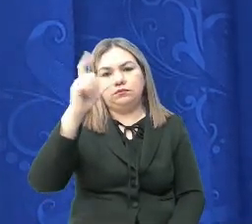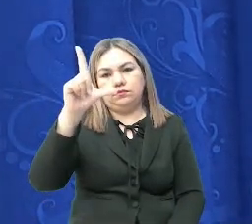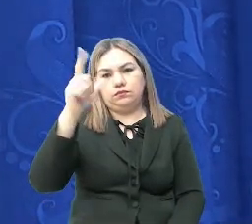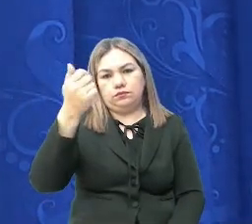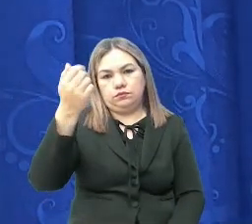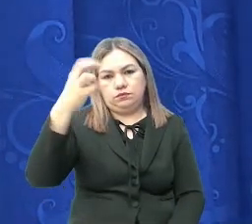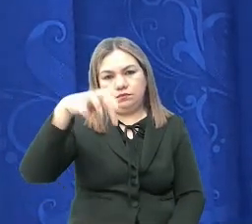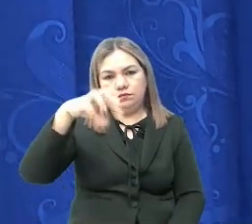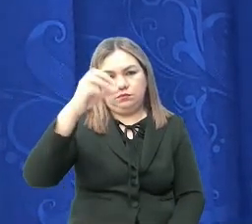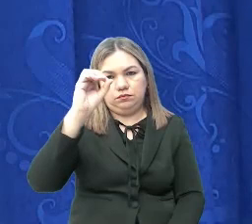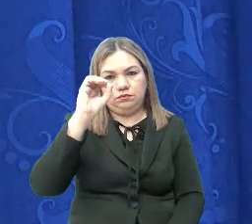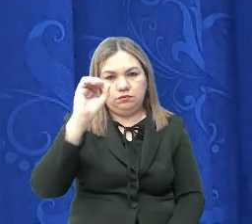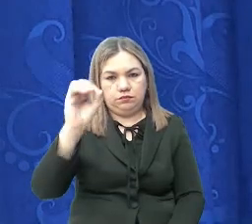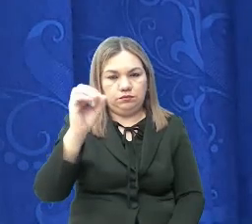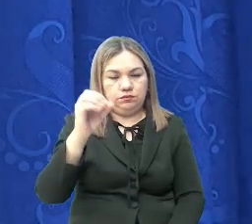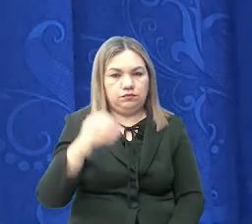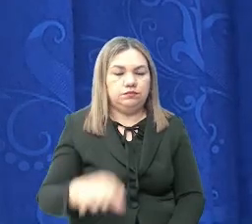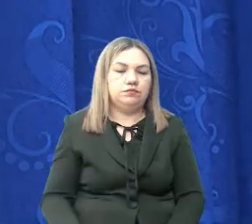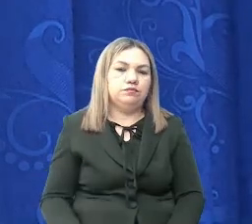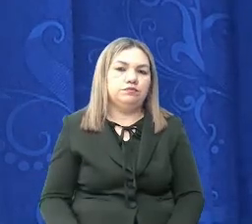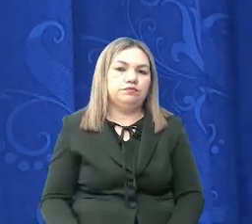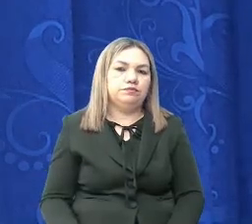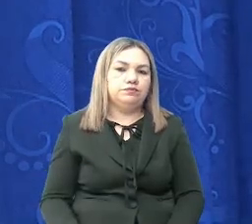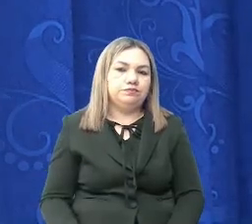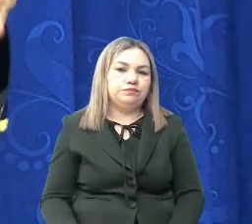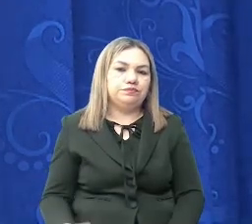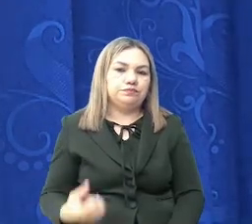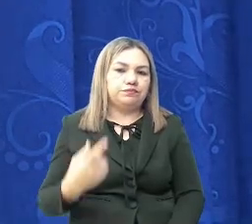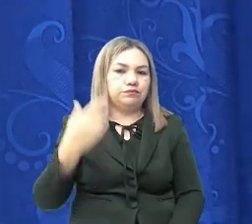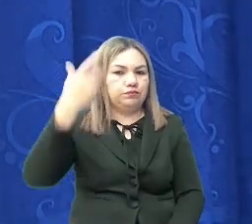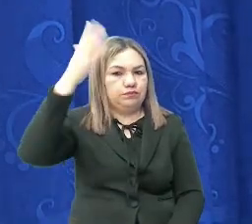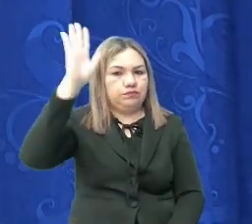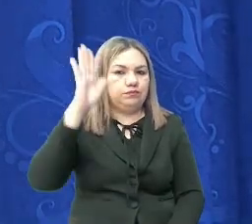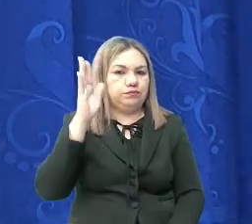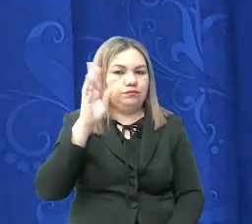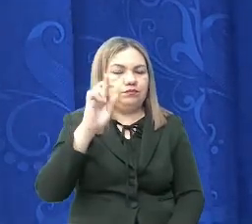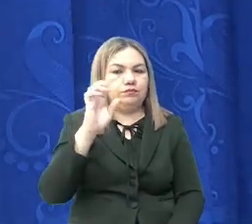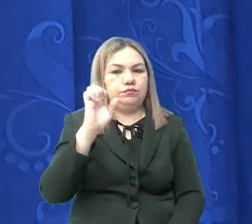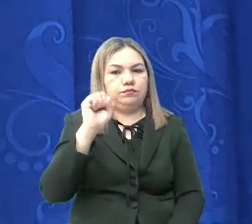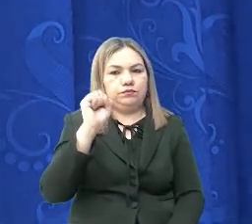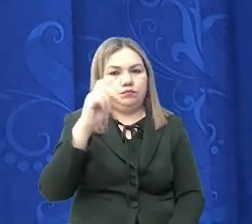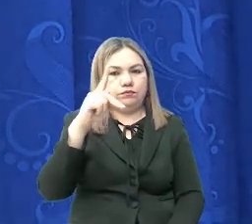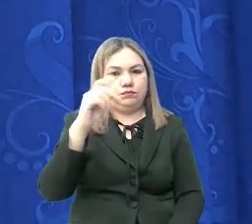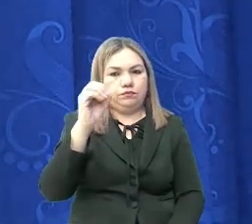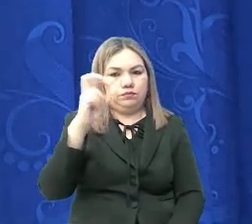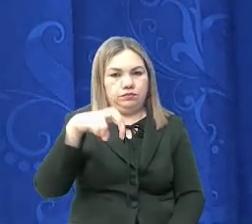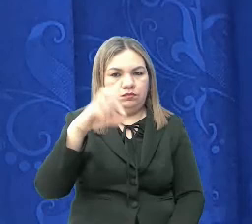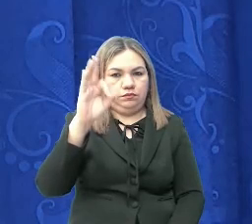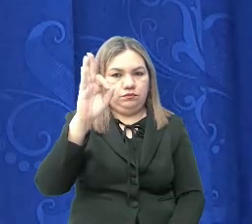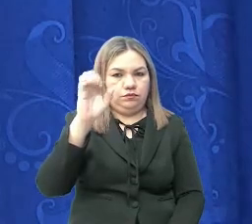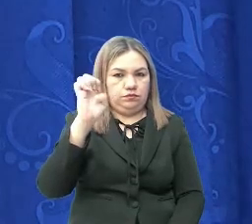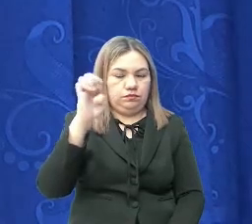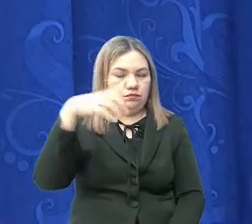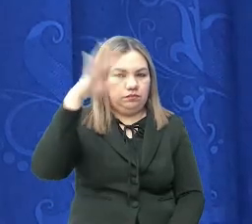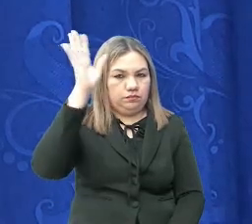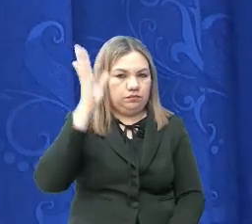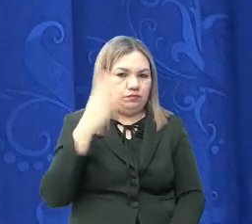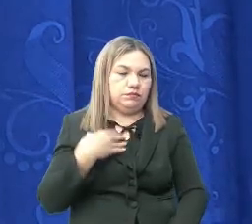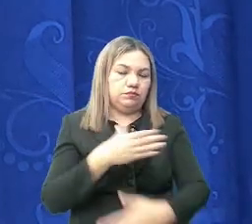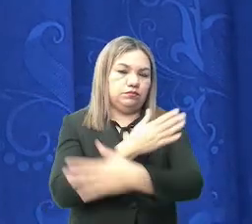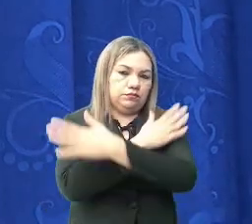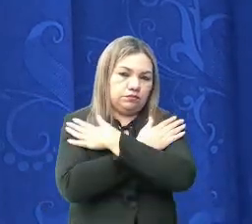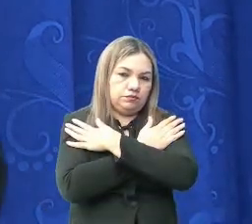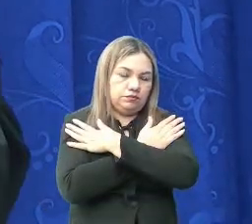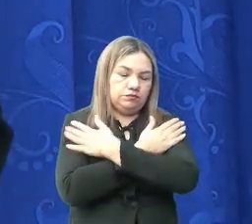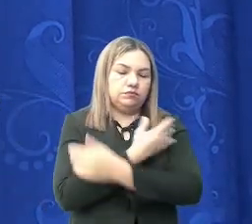Chapter 3, verse 15, it says that the people claim. How good is God? He responds because God is love. When